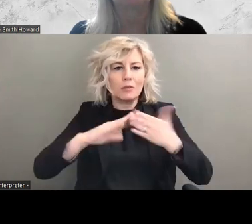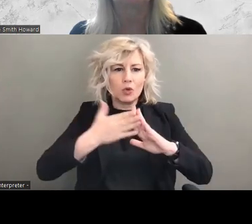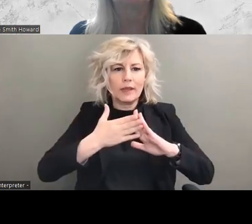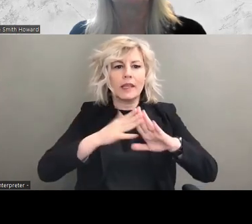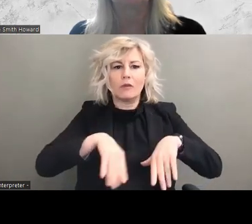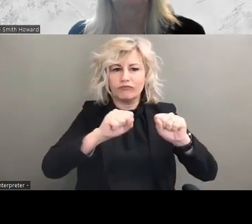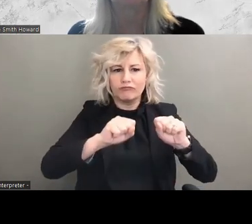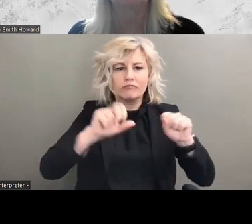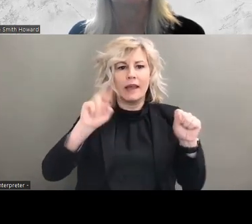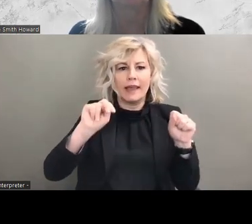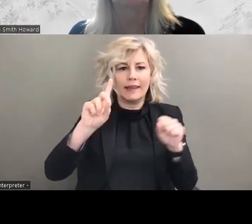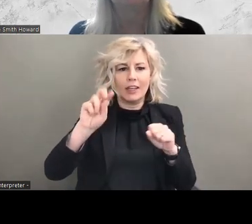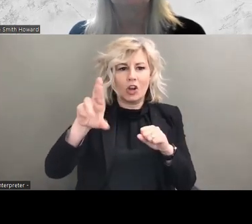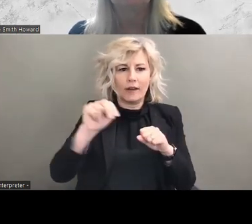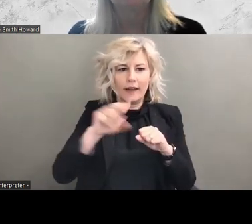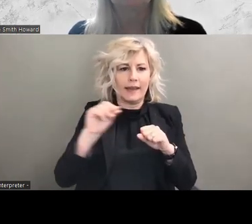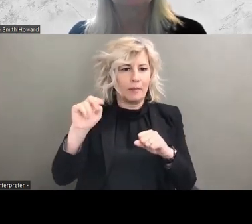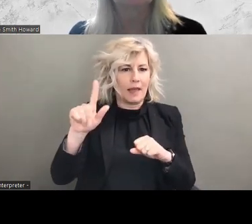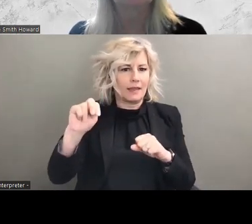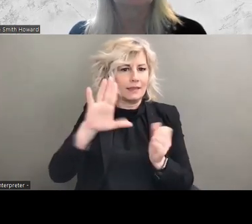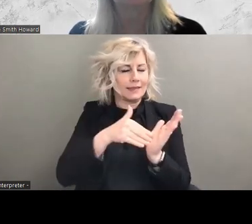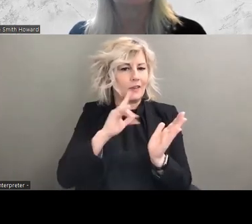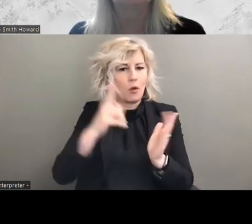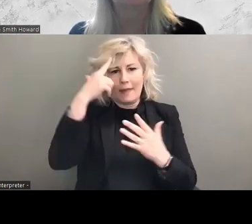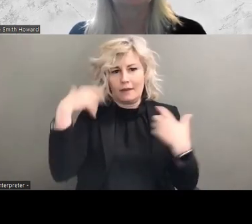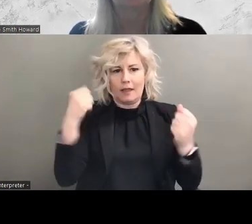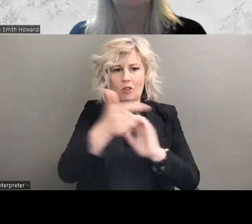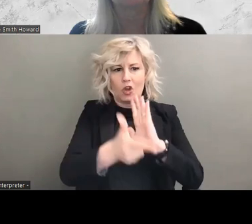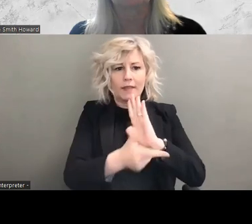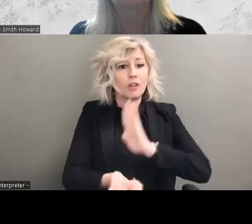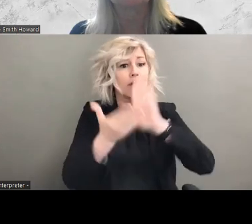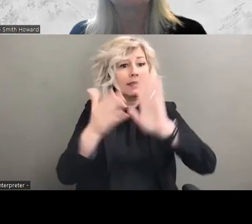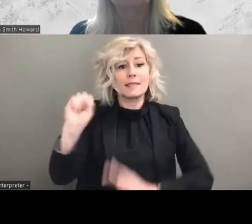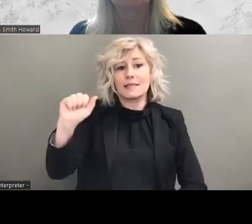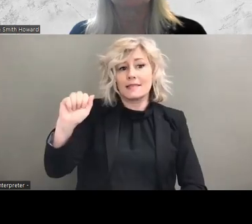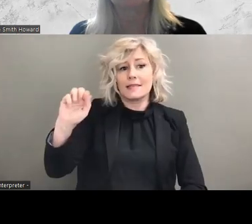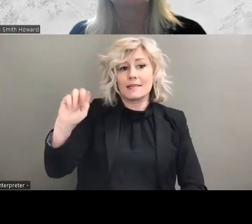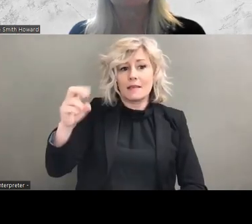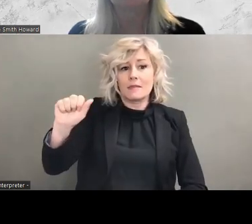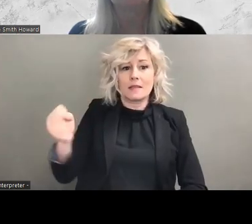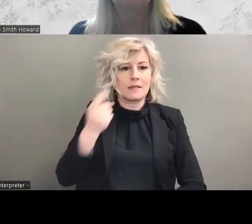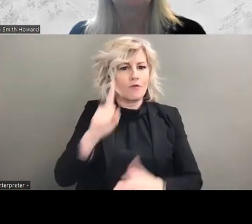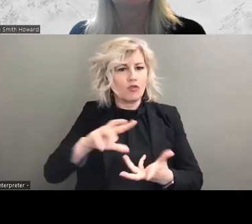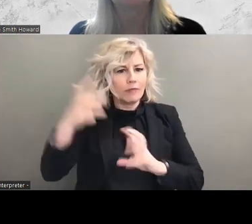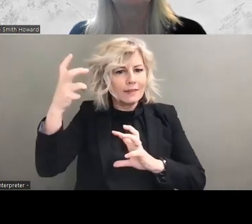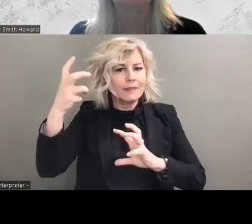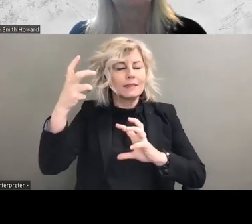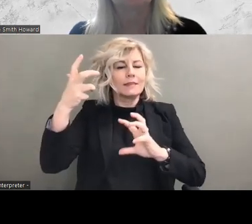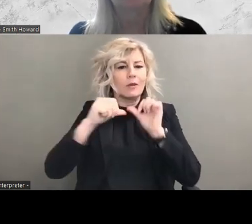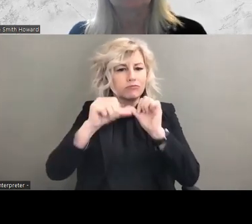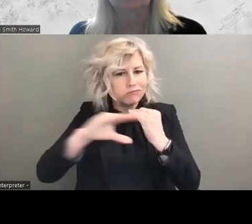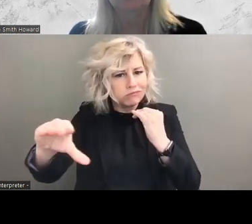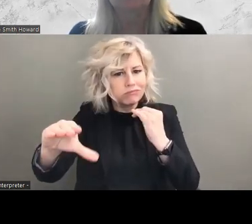and the Bazelon Center for Mental Health Law, that addresses SAMHSA's priorities for crisis stabilization, mobile crisis, and